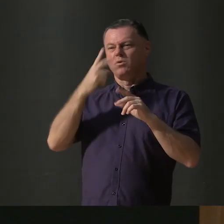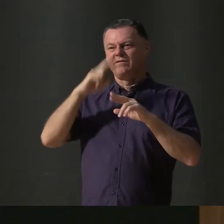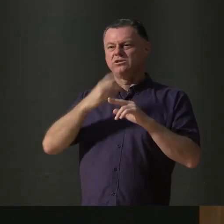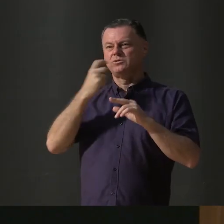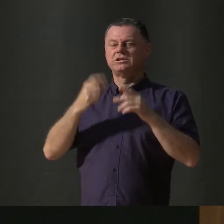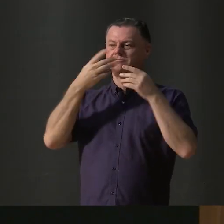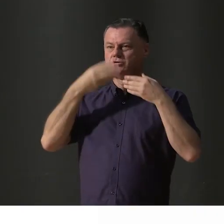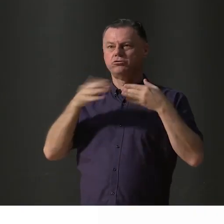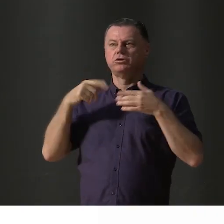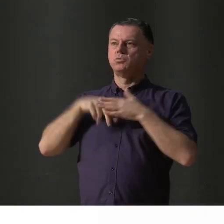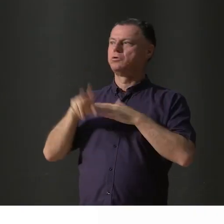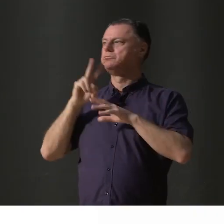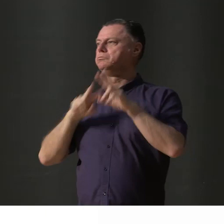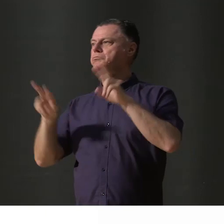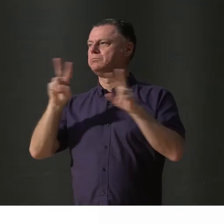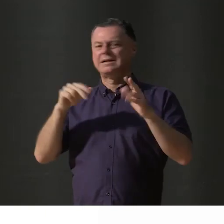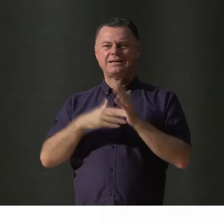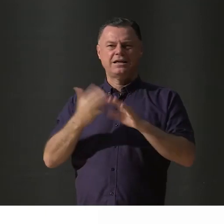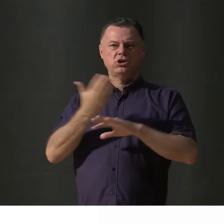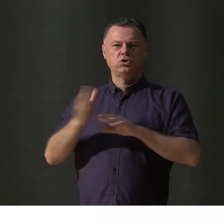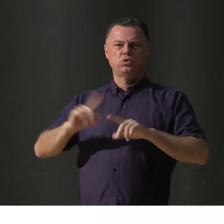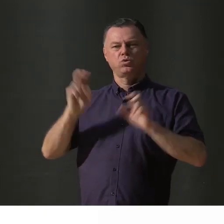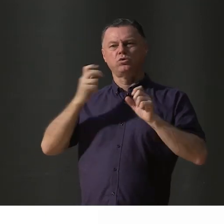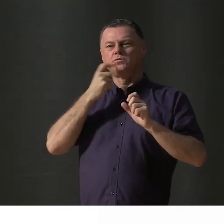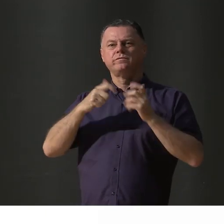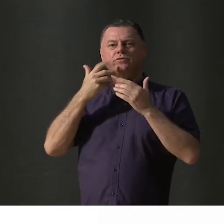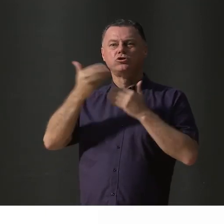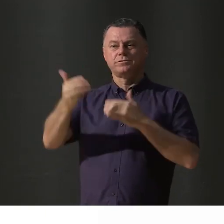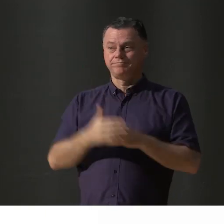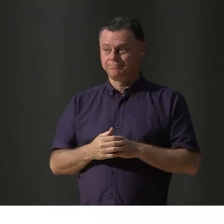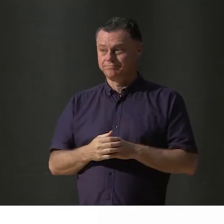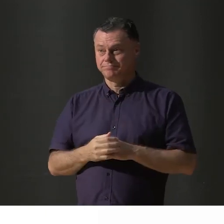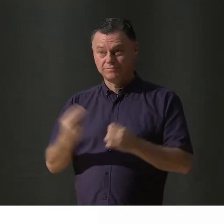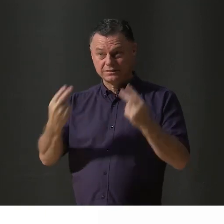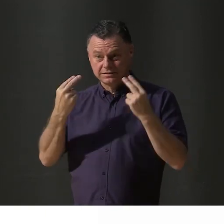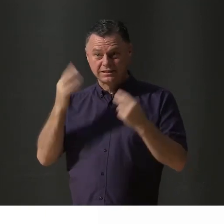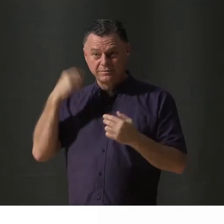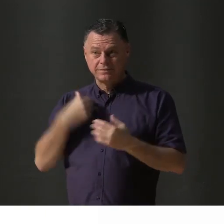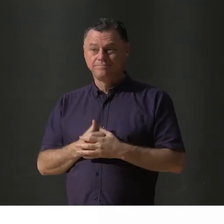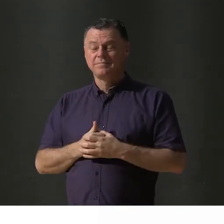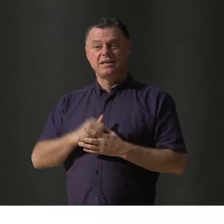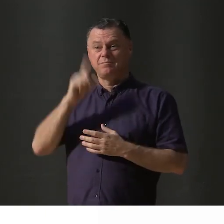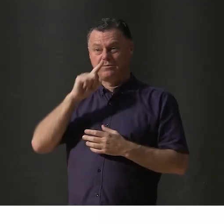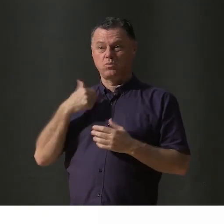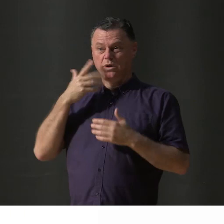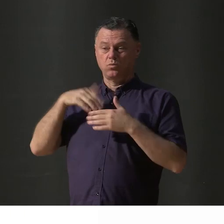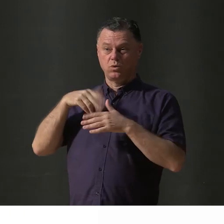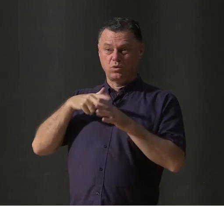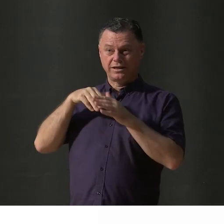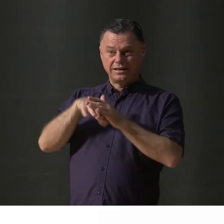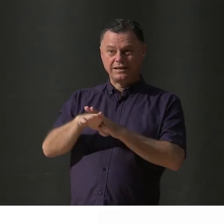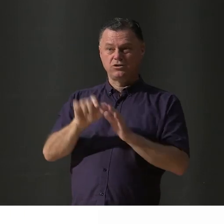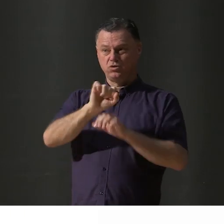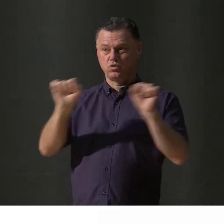future. People now use smartphones when they visit the museum. Nowadays, when you go to a